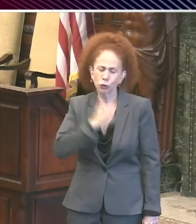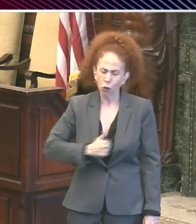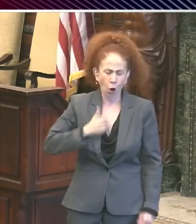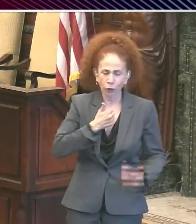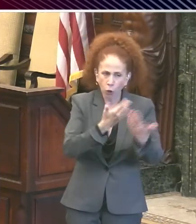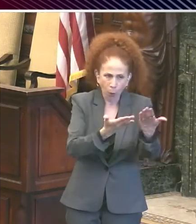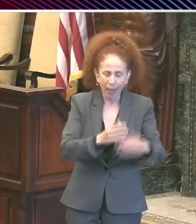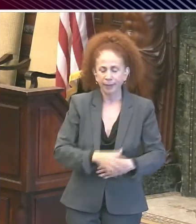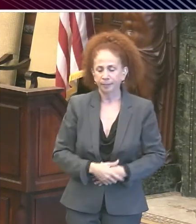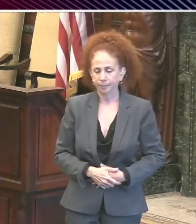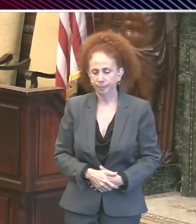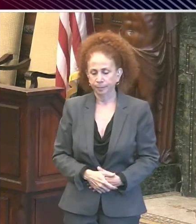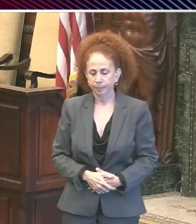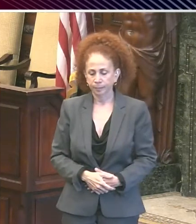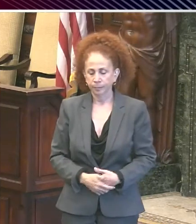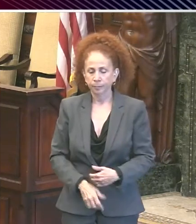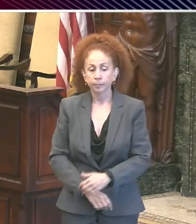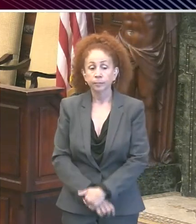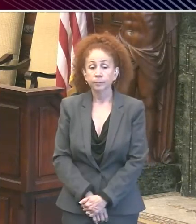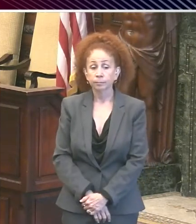ahead.